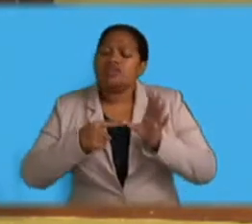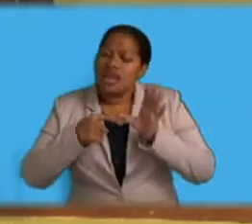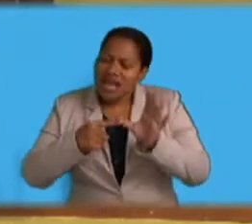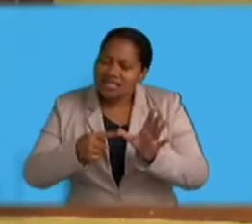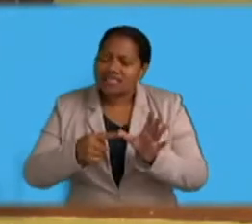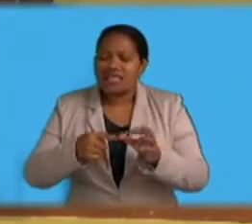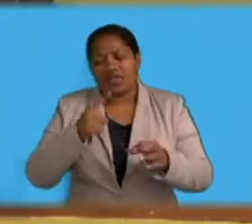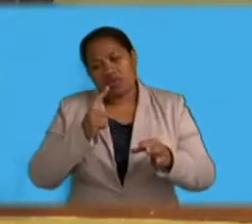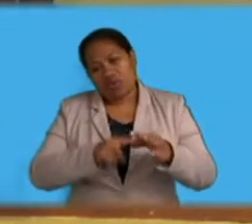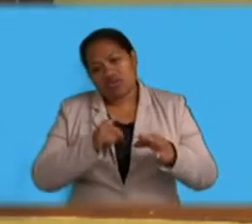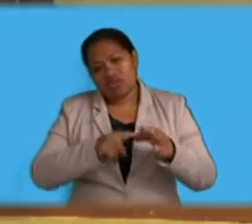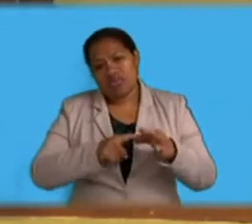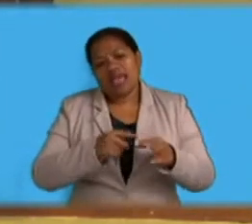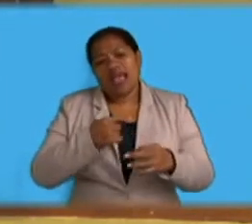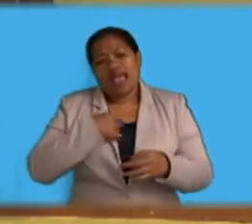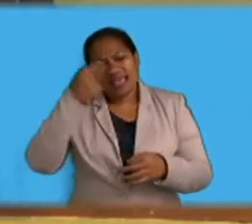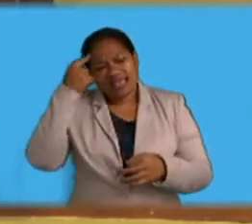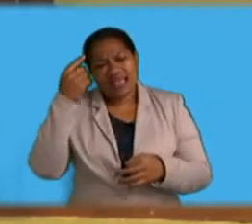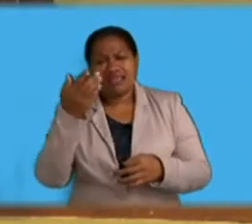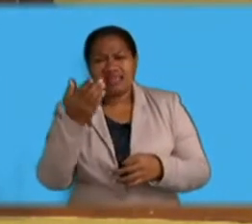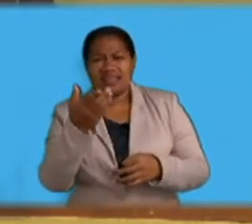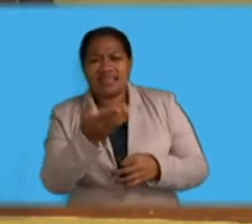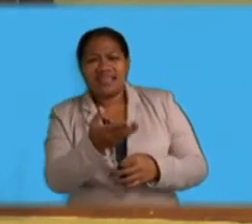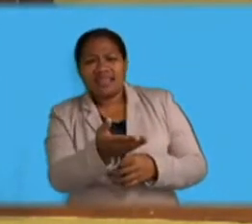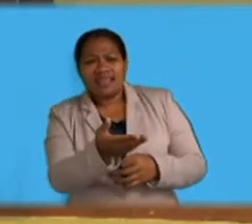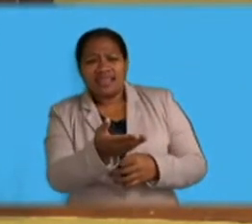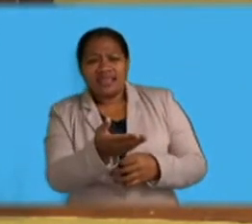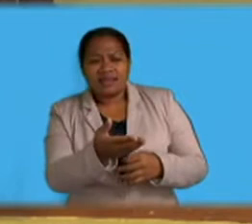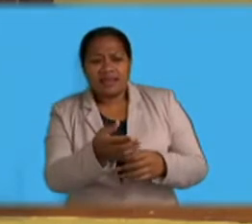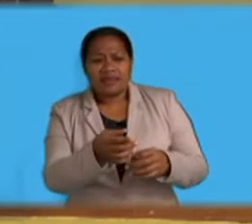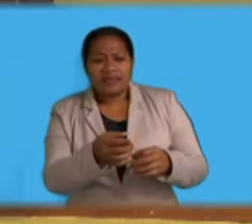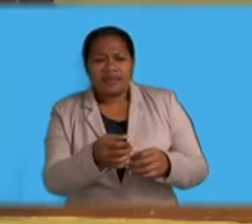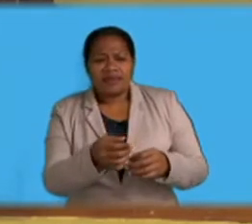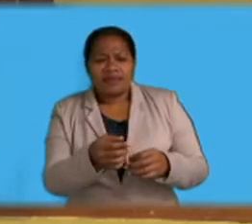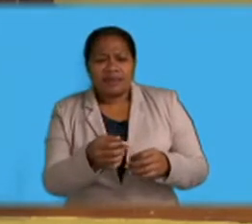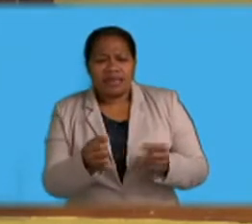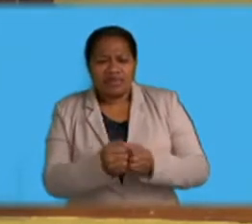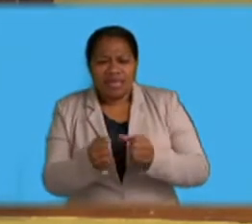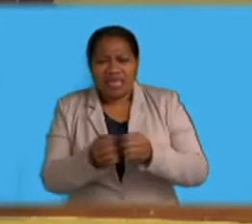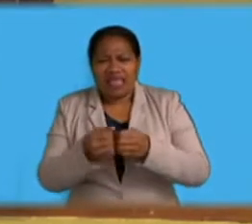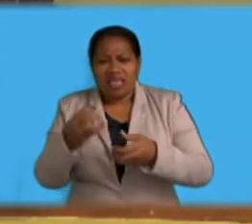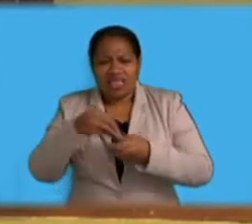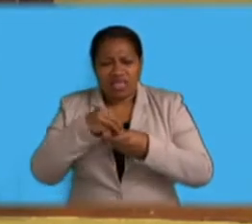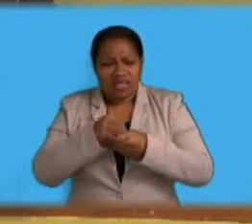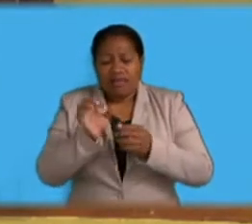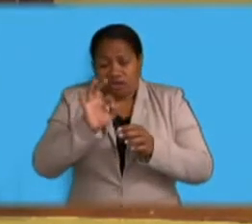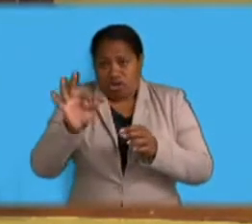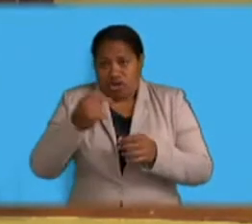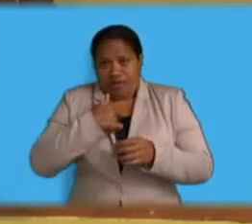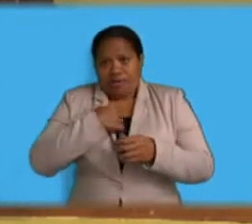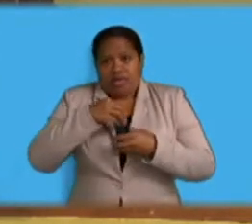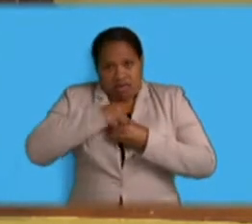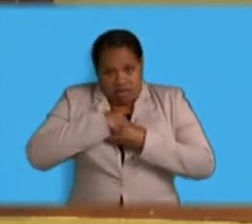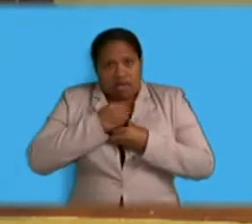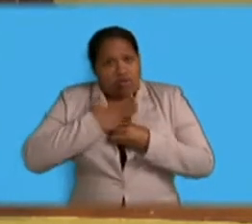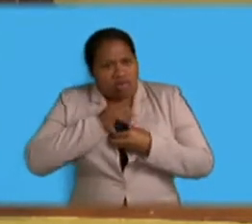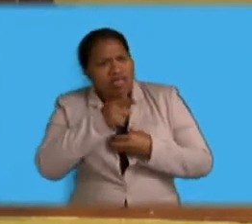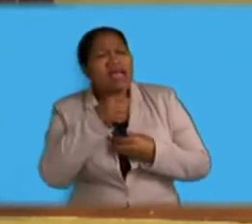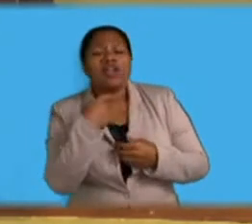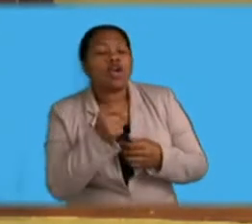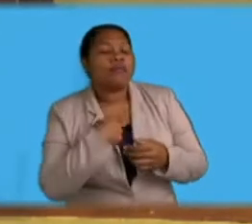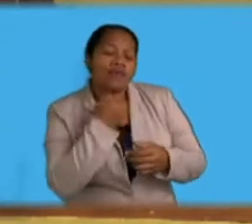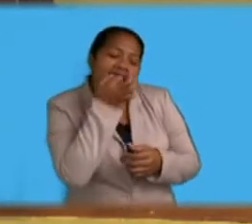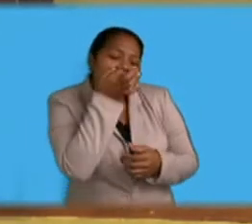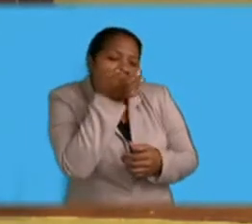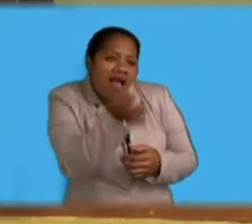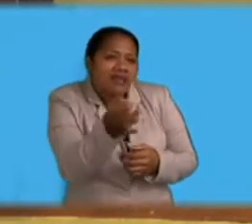question. I think he is imputing motives, which is not my intention, Madam Speaker. I asked a